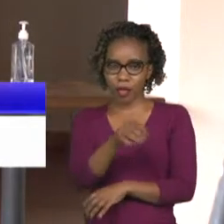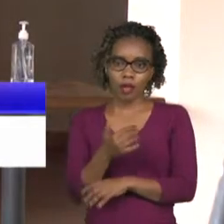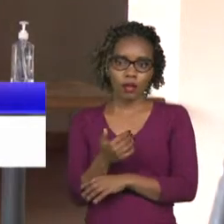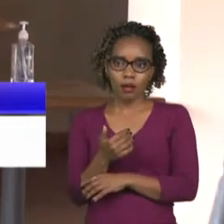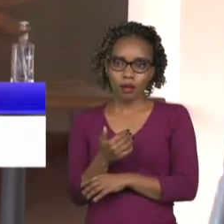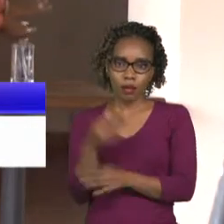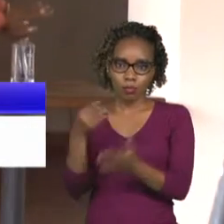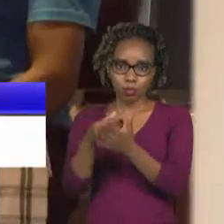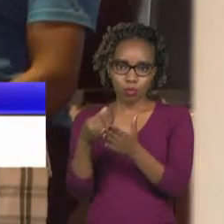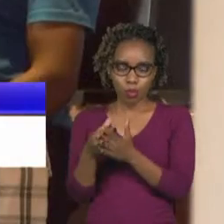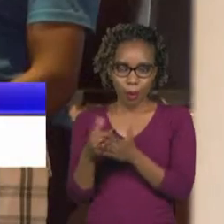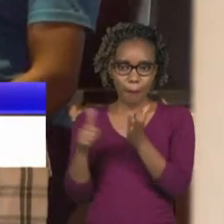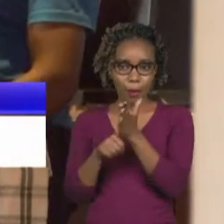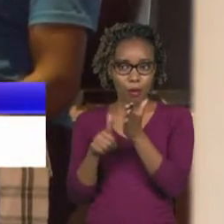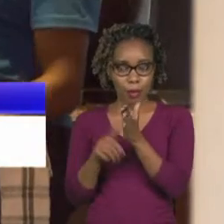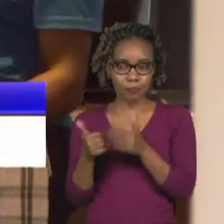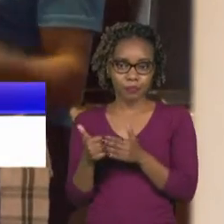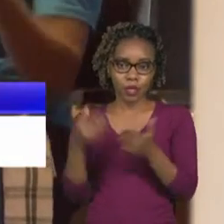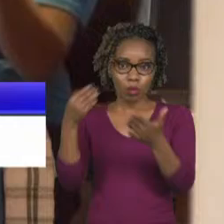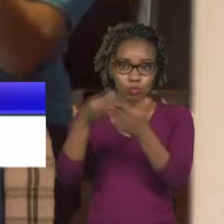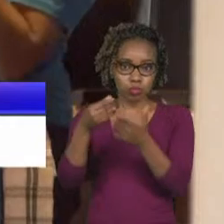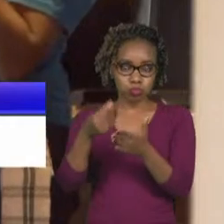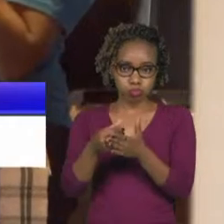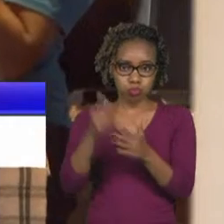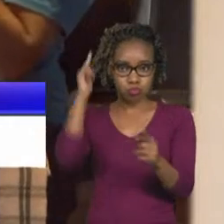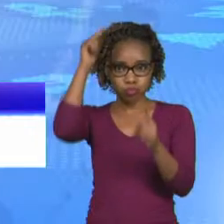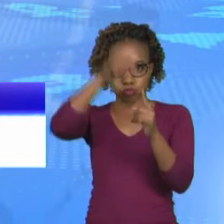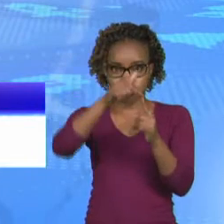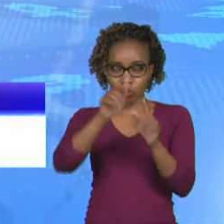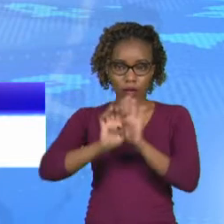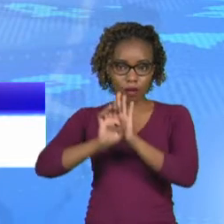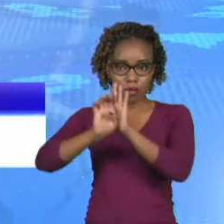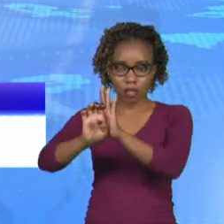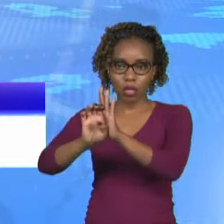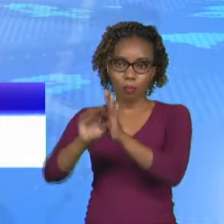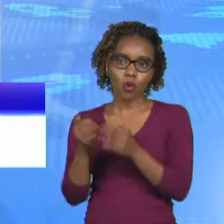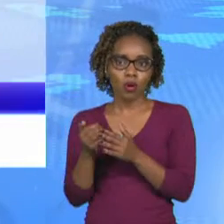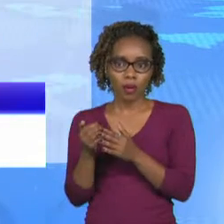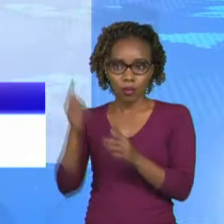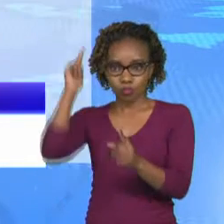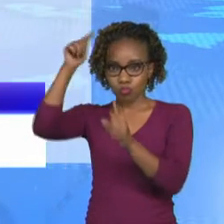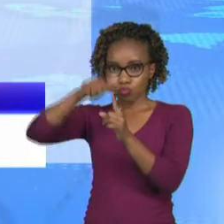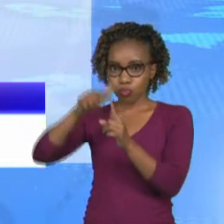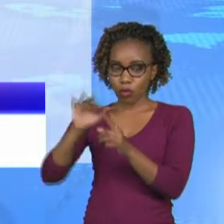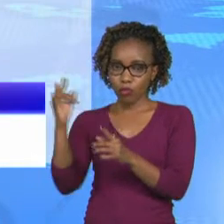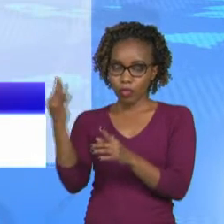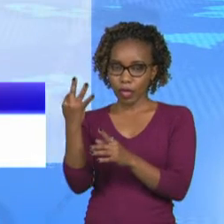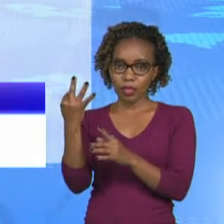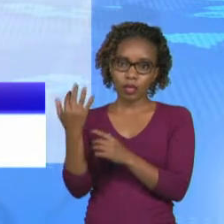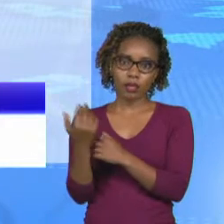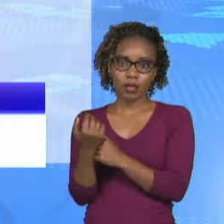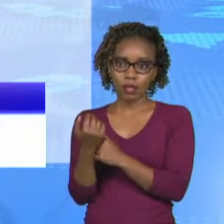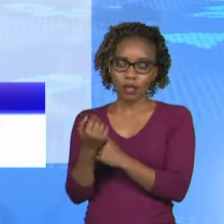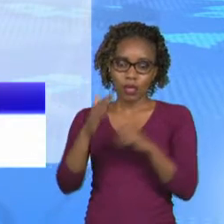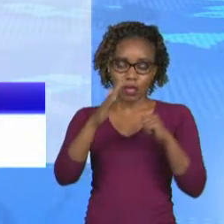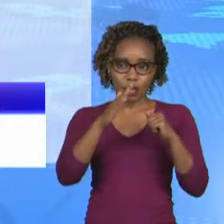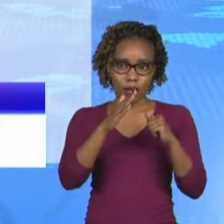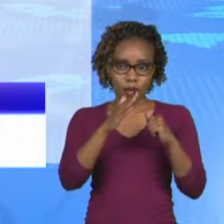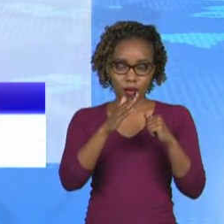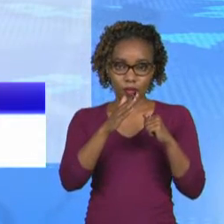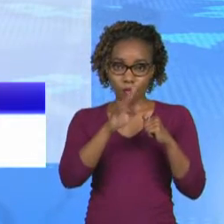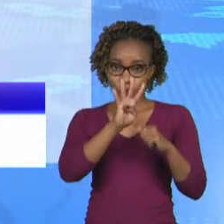to financial stress. The revenues fell short of the target. For example, the projected figure for the third quarter dropped from the